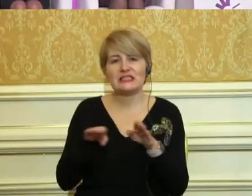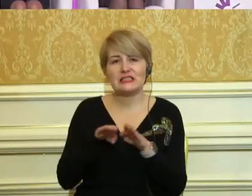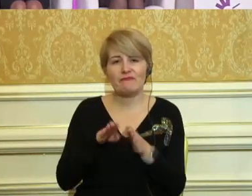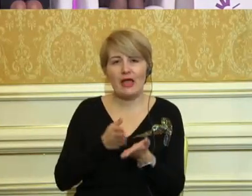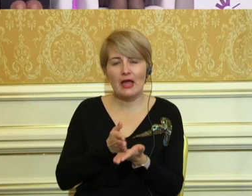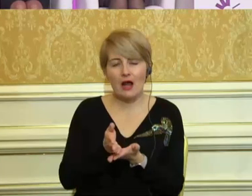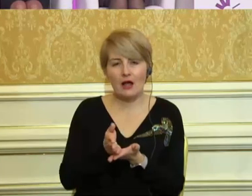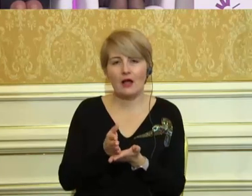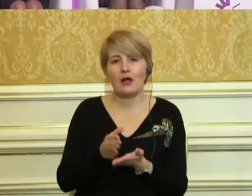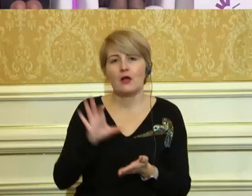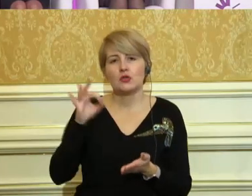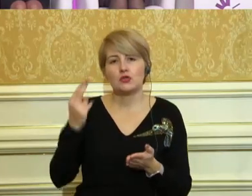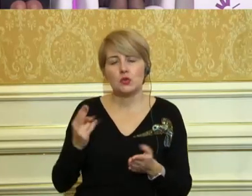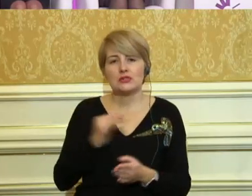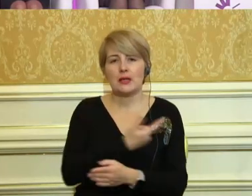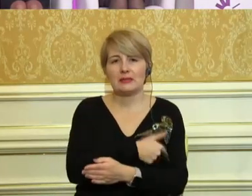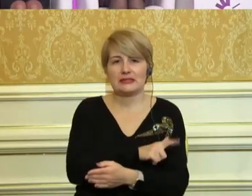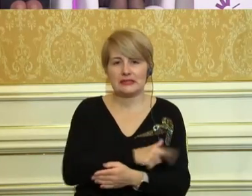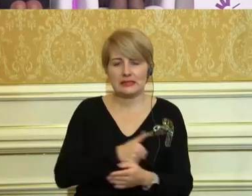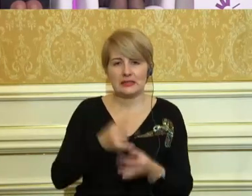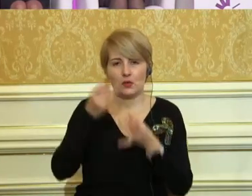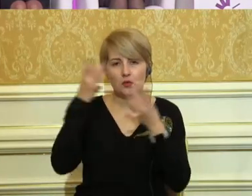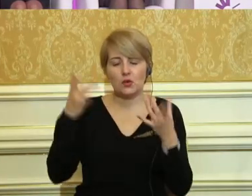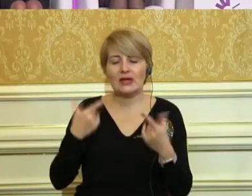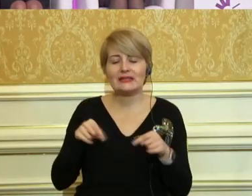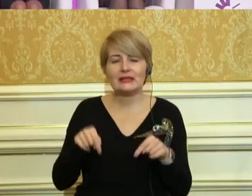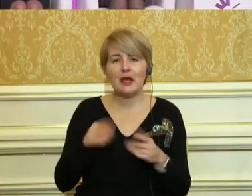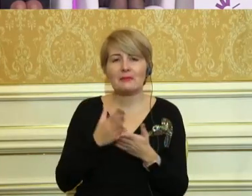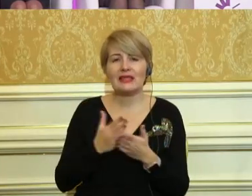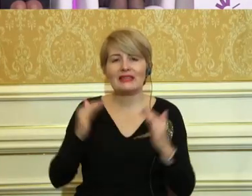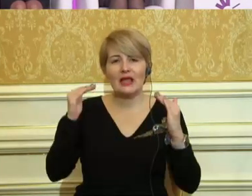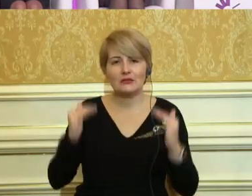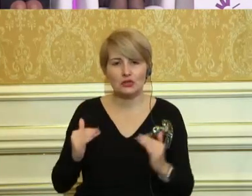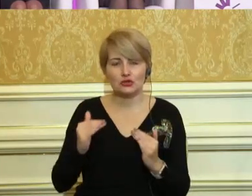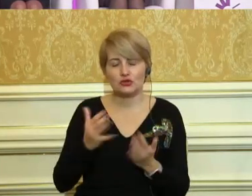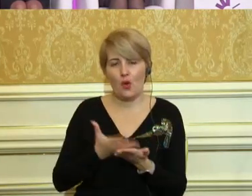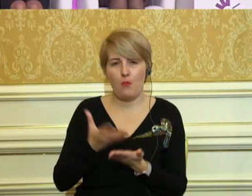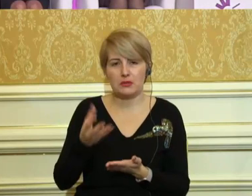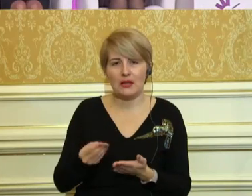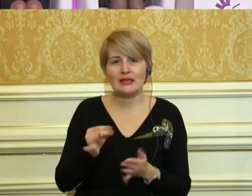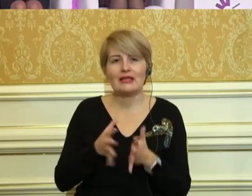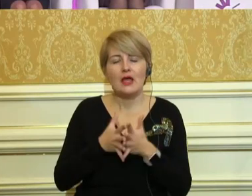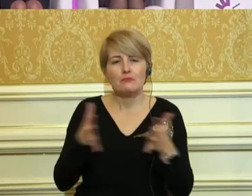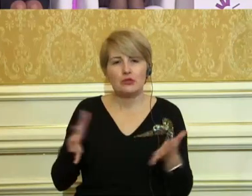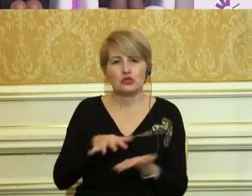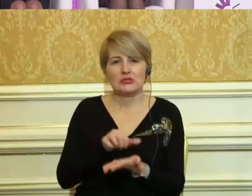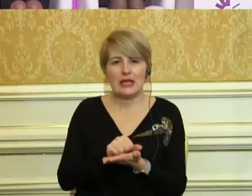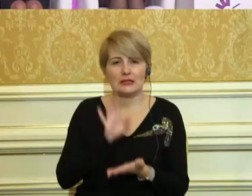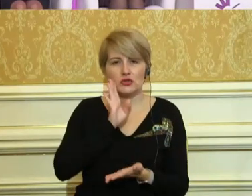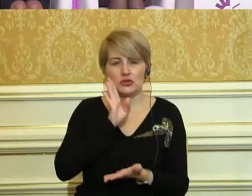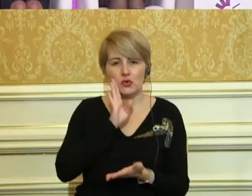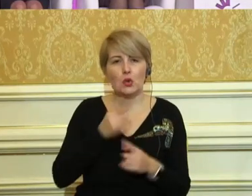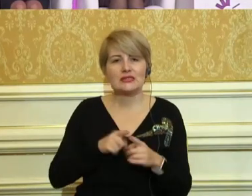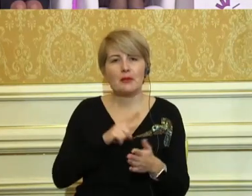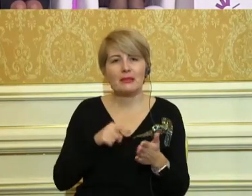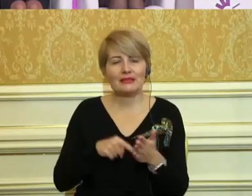the social, cultural, and healthcare? How to increase the salaries? Because they do have a lot